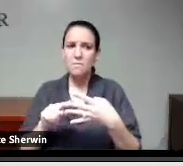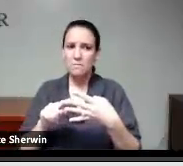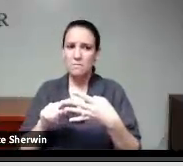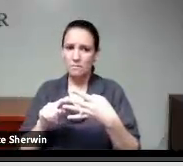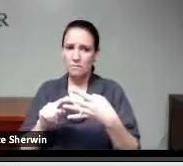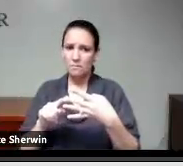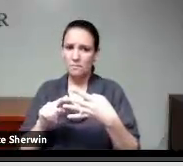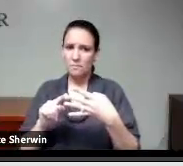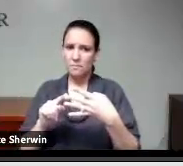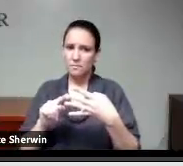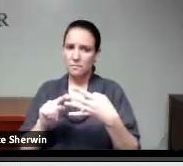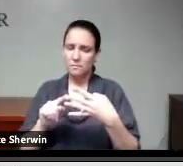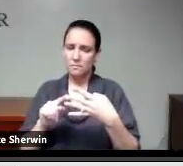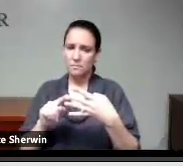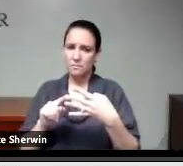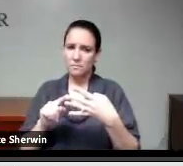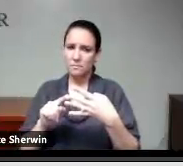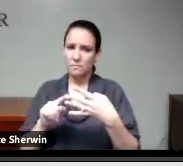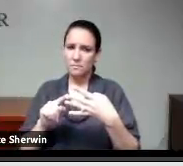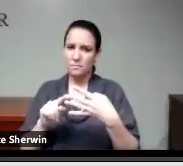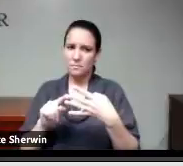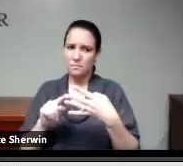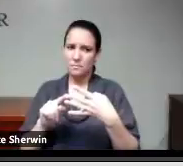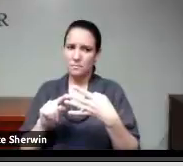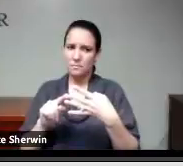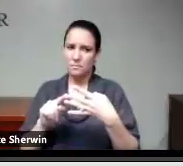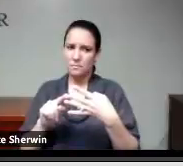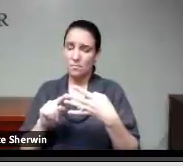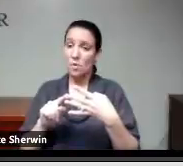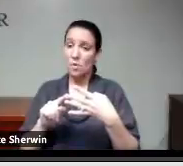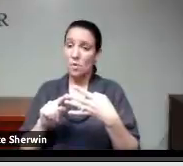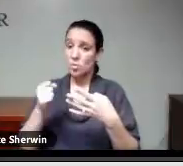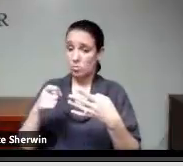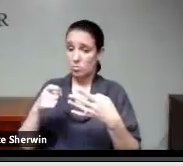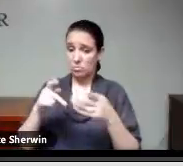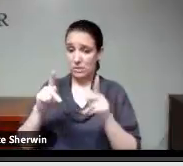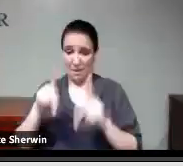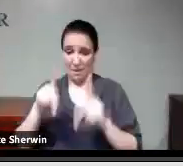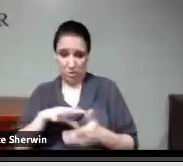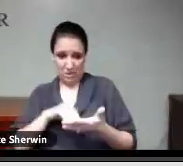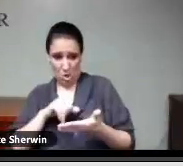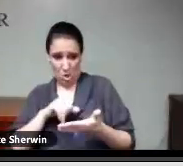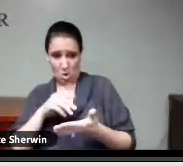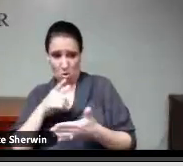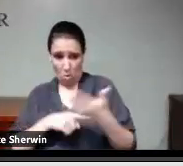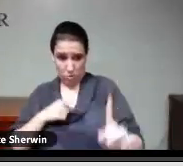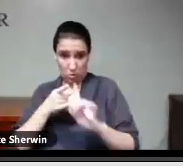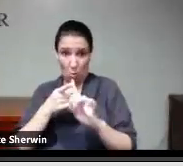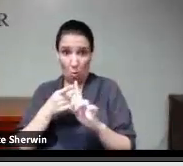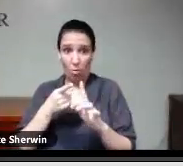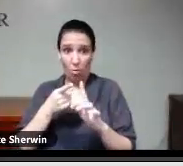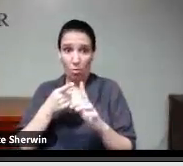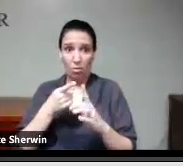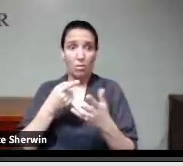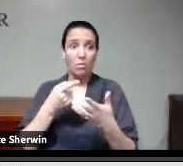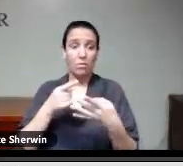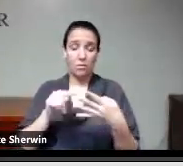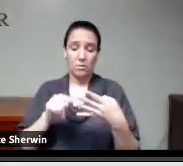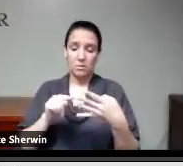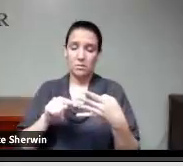Do participants believe they learned the knowledge and values that the course was intended to teach, is the second level.